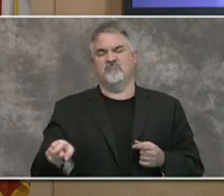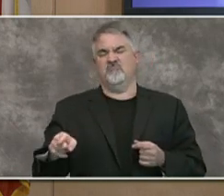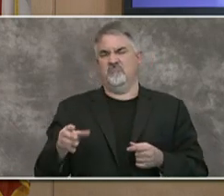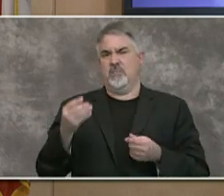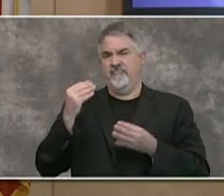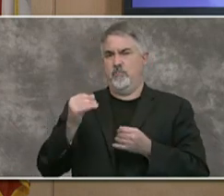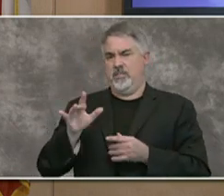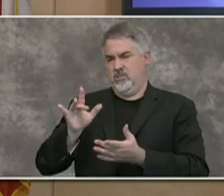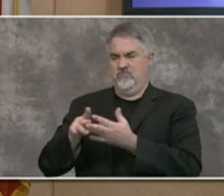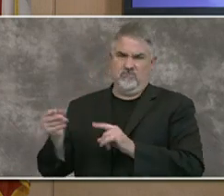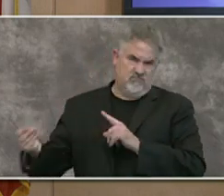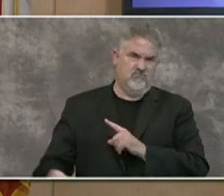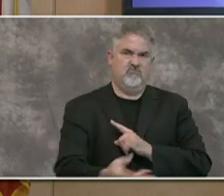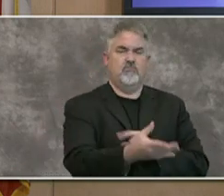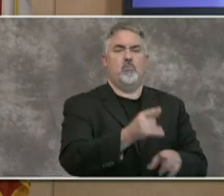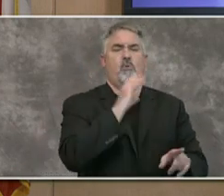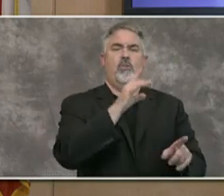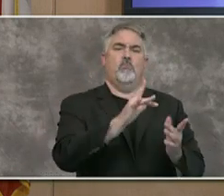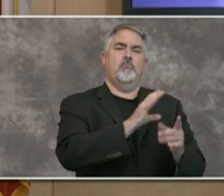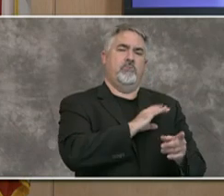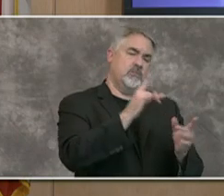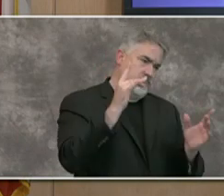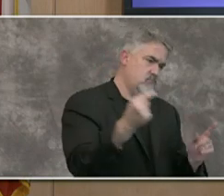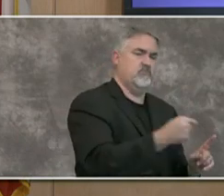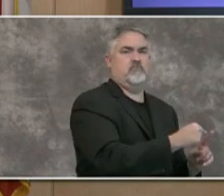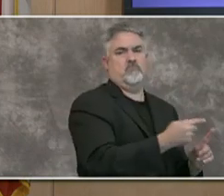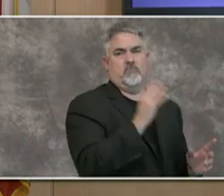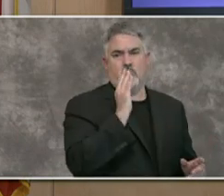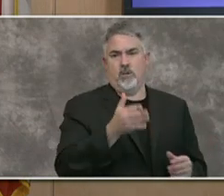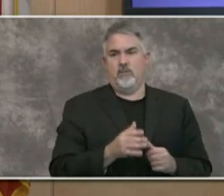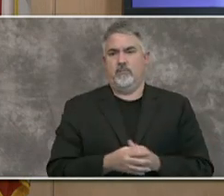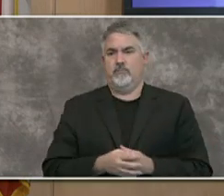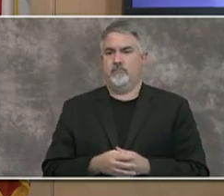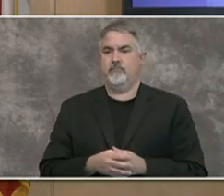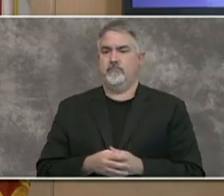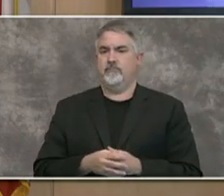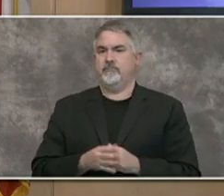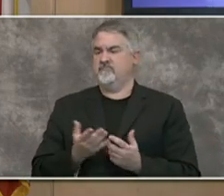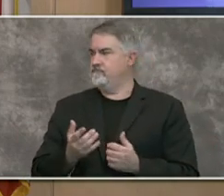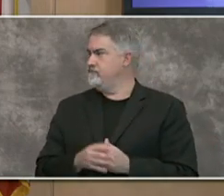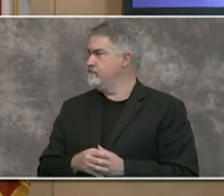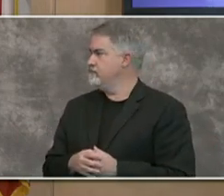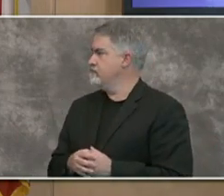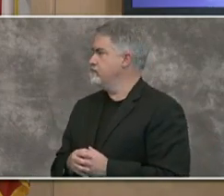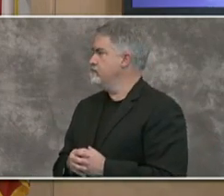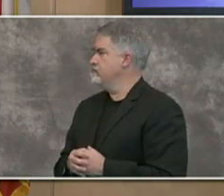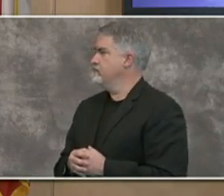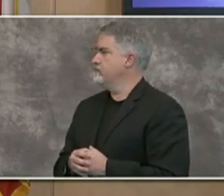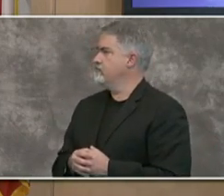the concern communicated directly to the relevant law enforcement agency.